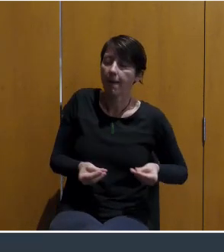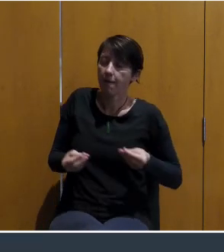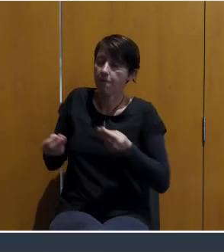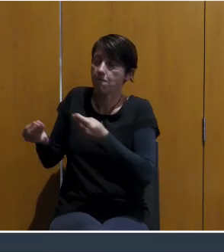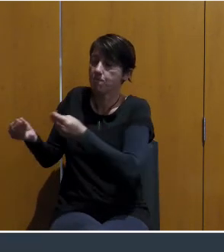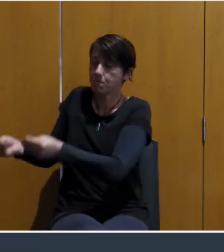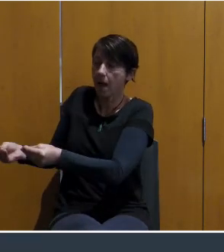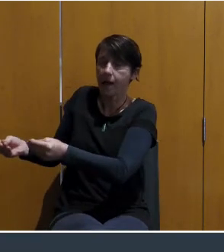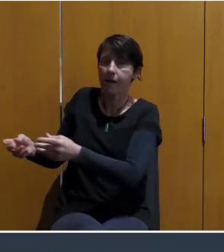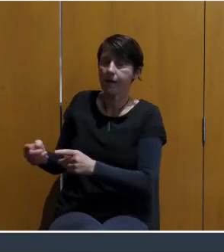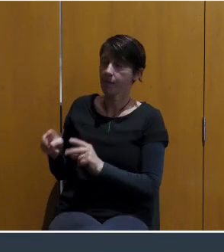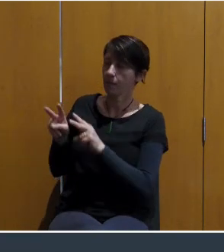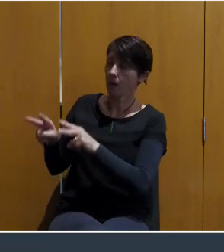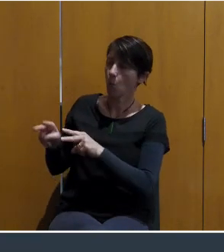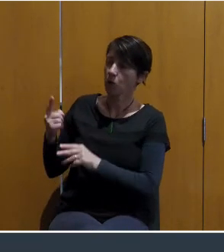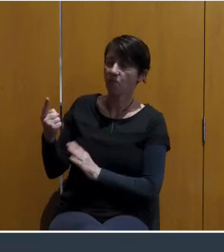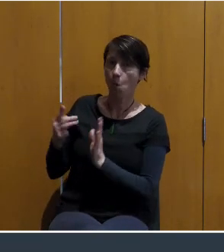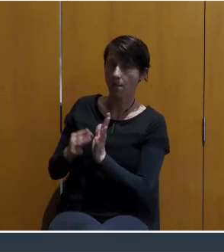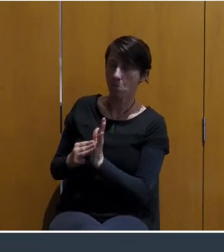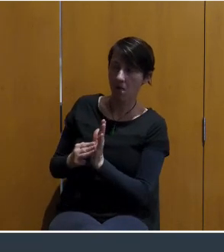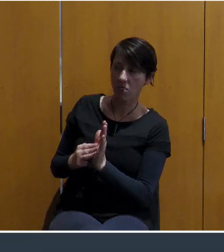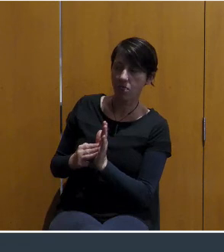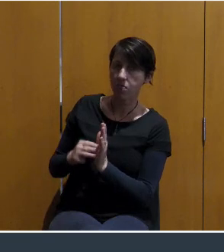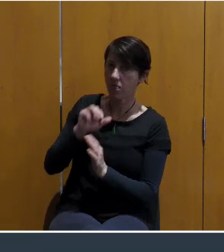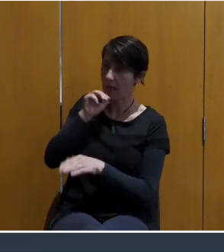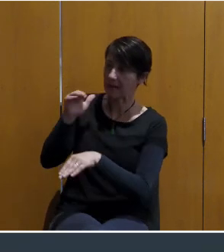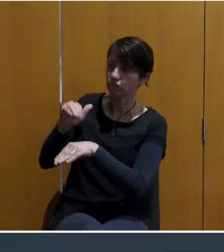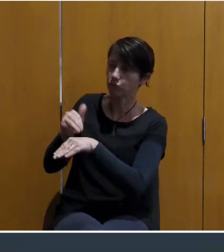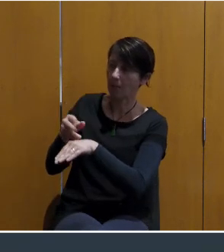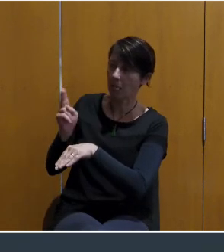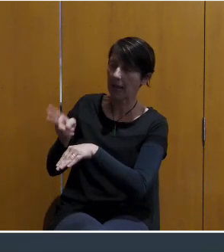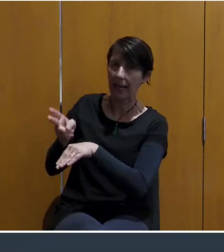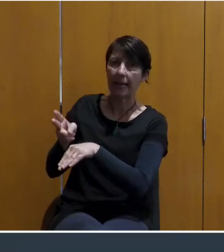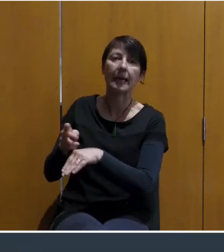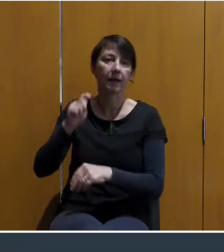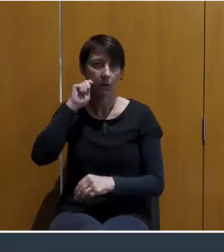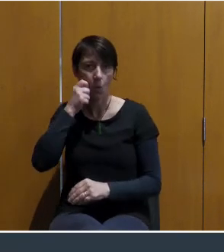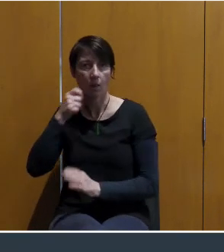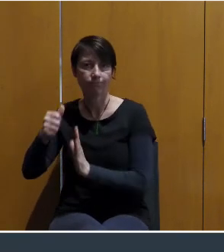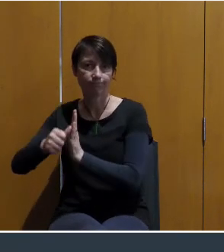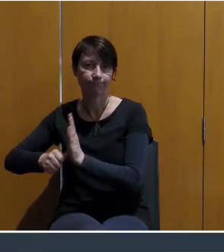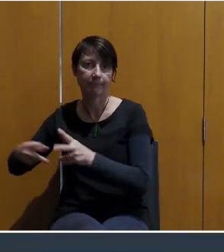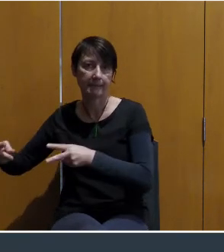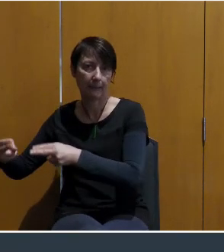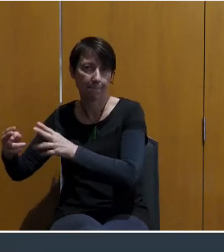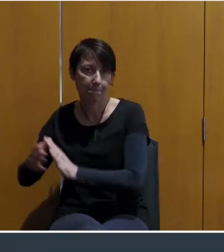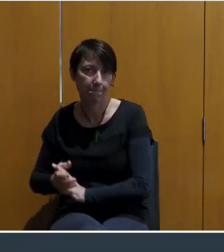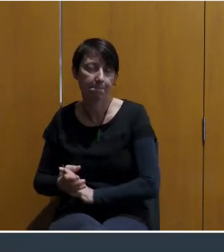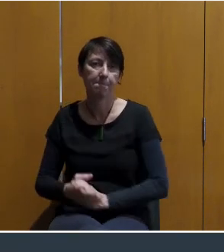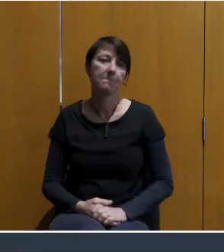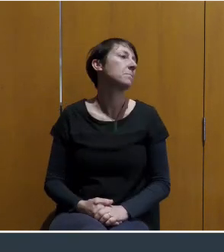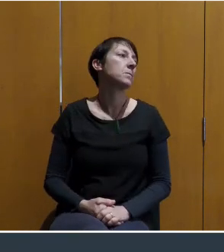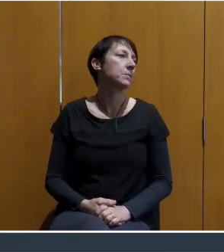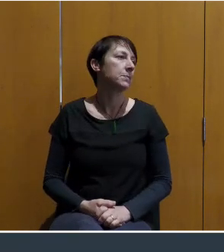for breeding dogs and codes of ethics. So this is sort of sits outside of the sort of bylaw mandate in a way. It's covered